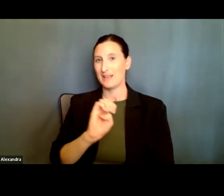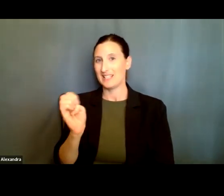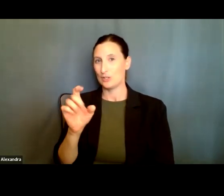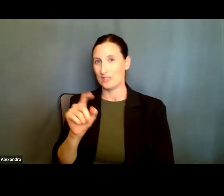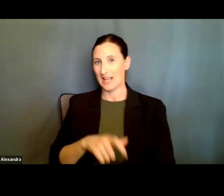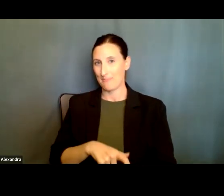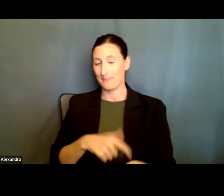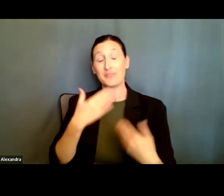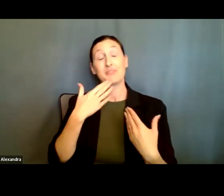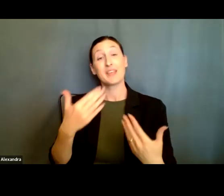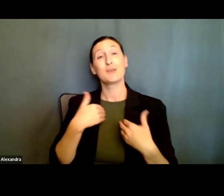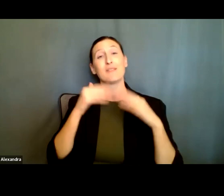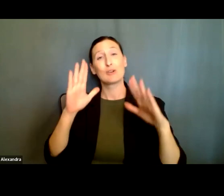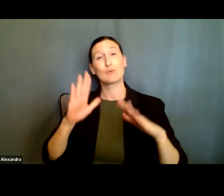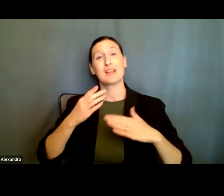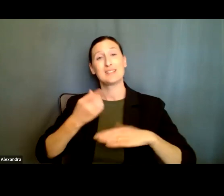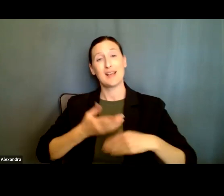much and have a great rest of your day.